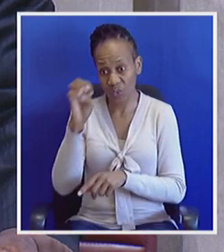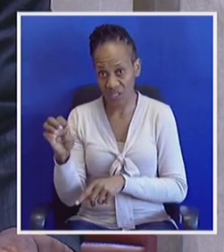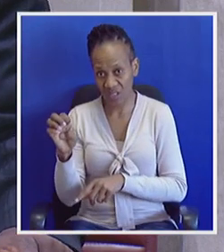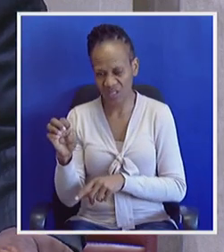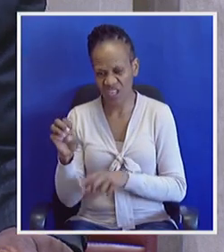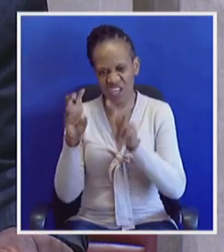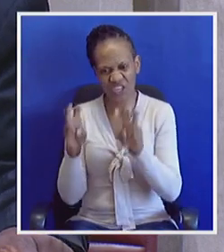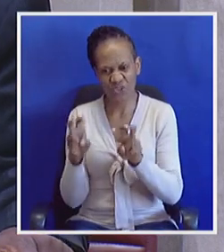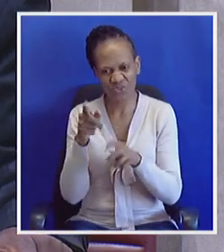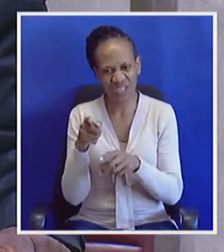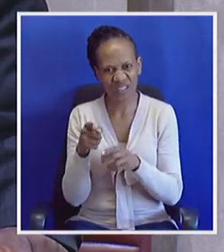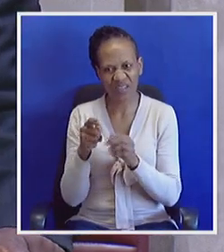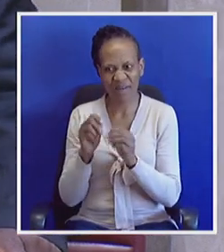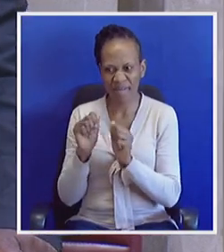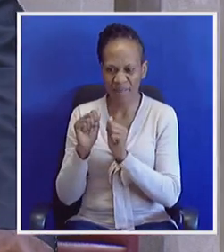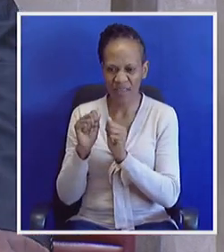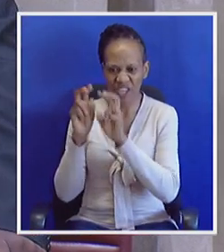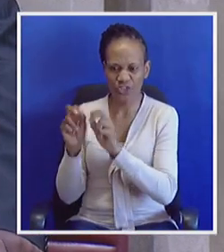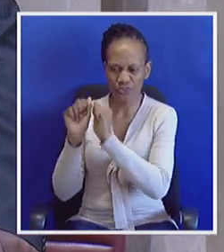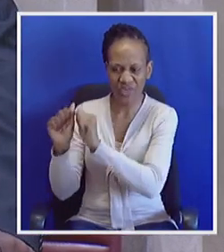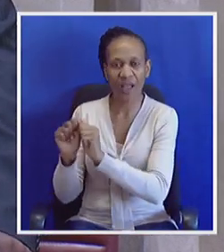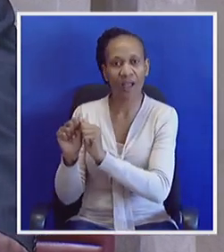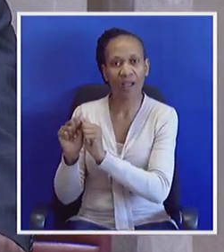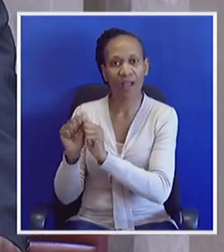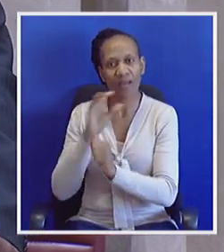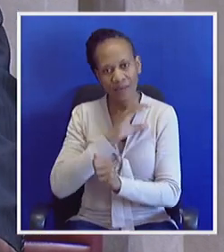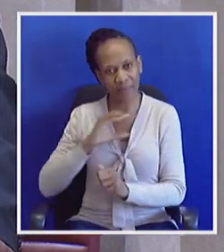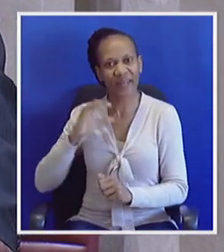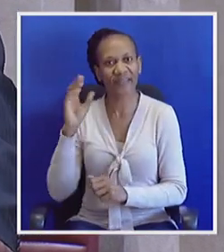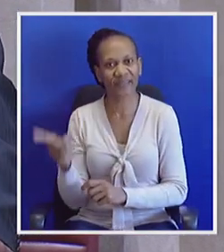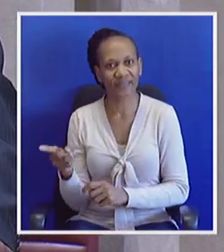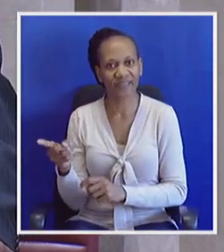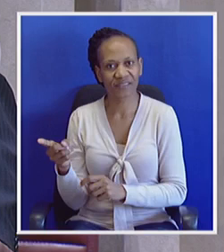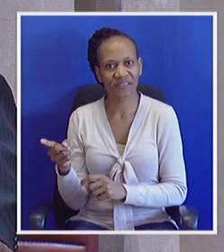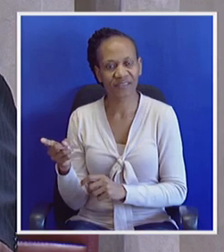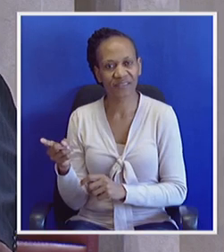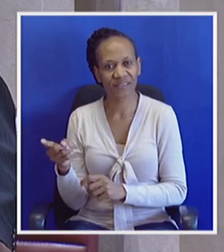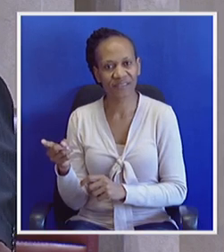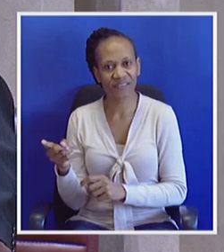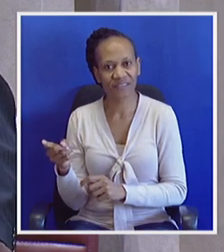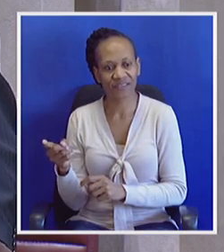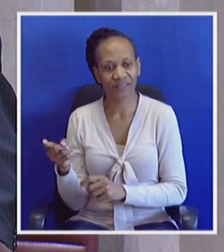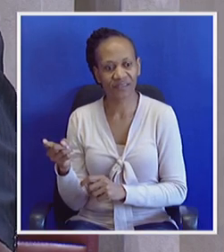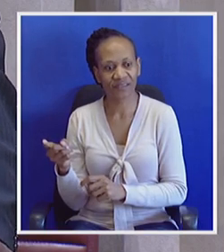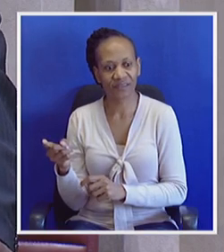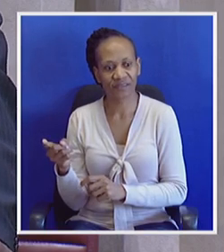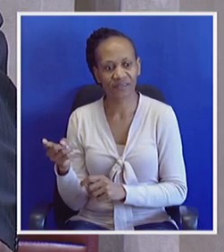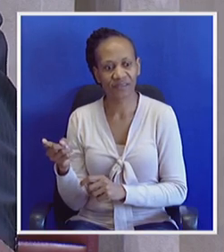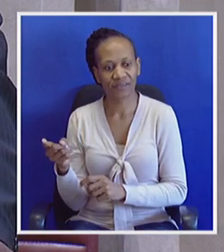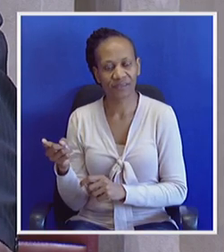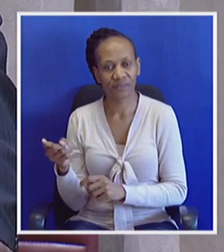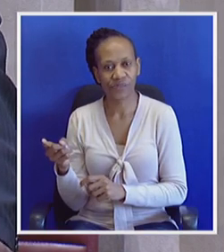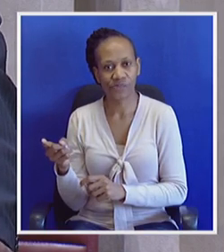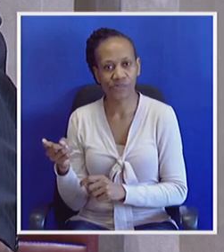by the cabinet. Cabinet deals with these matters, and as it turned out, when